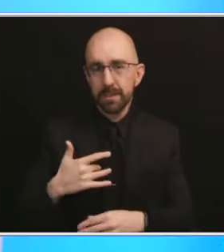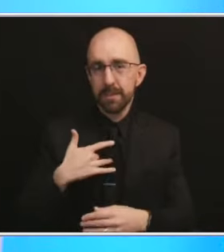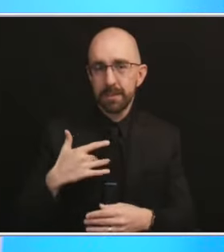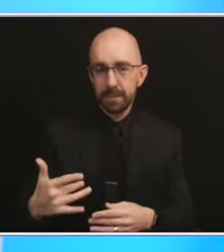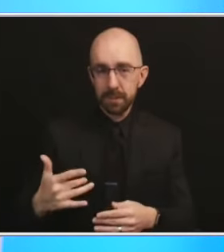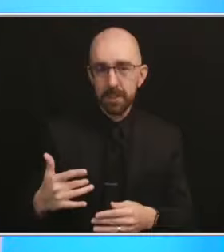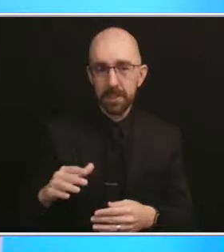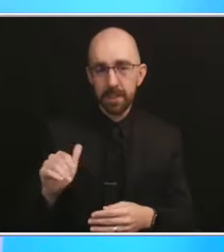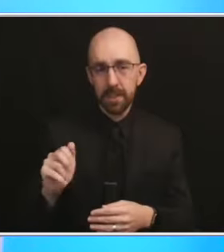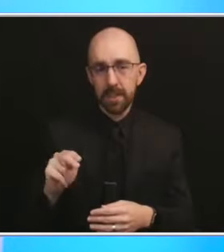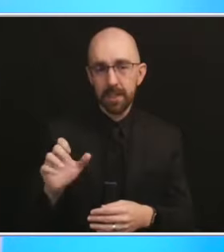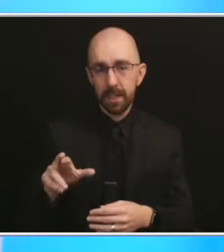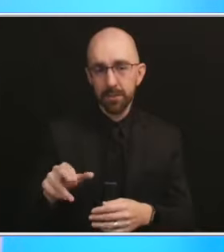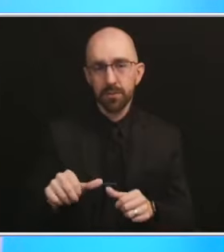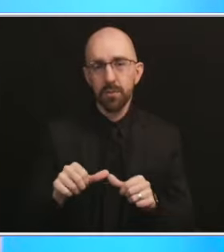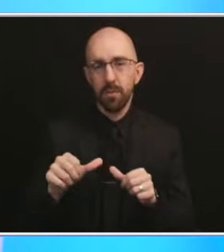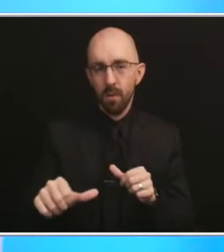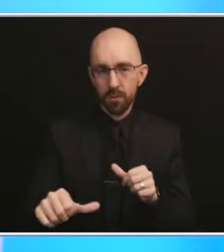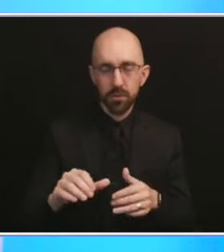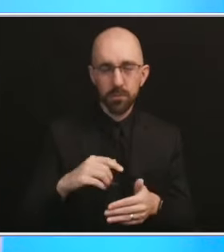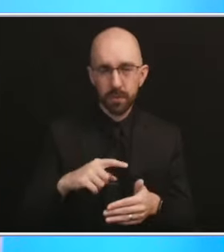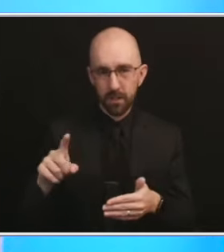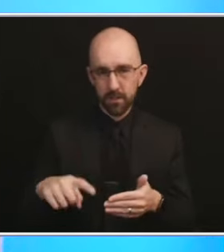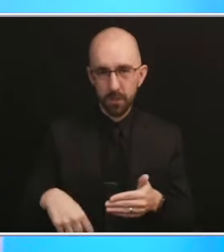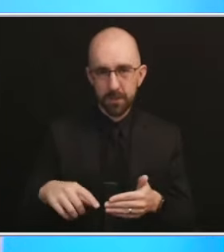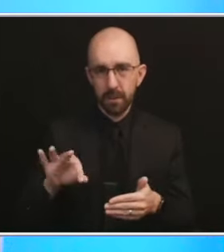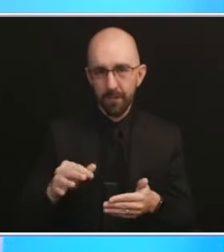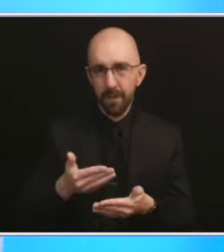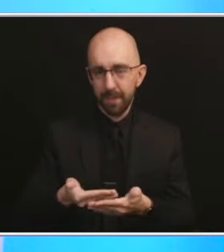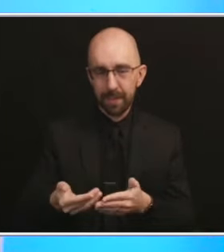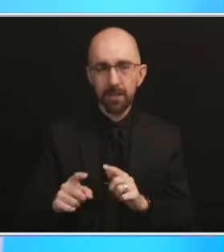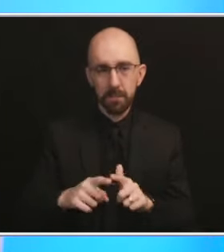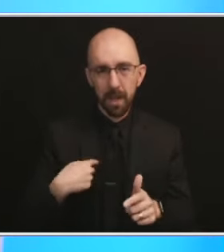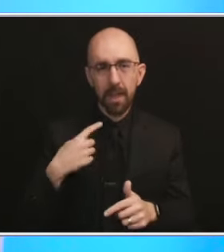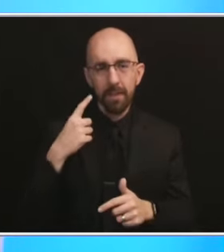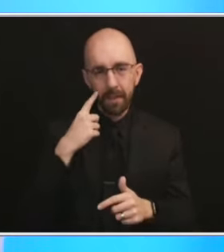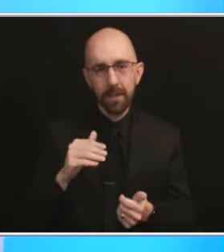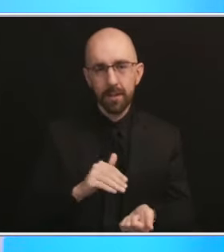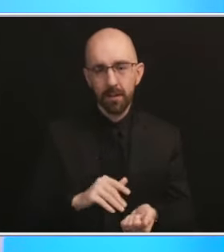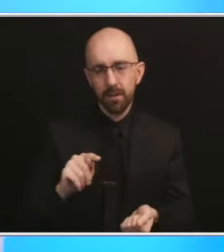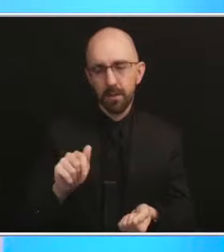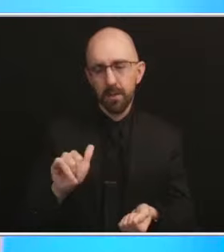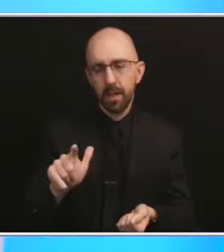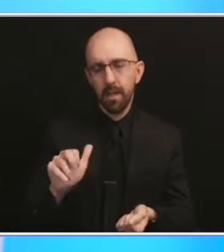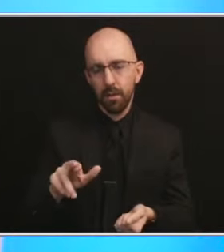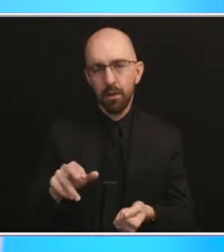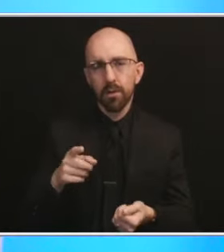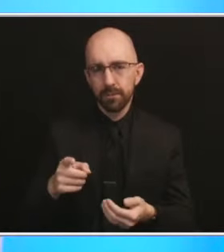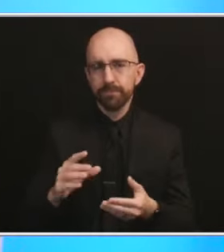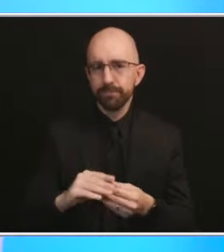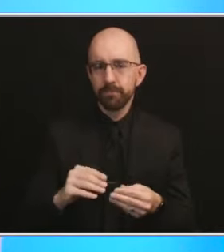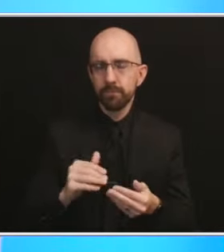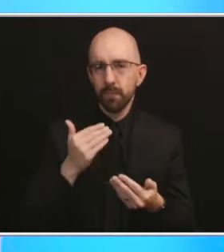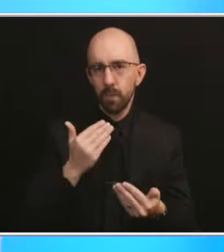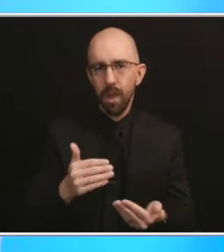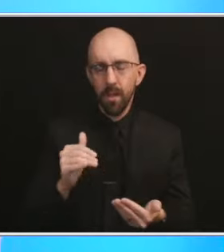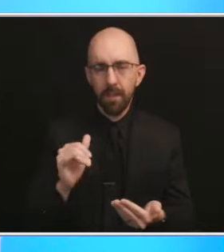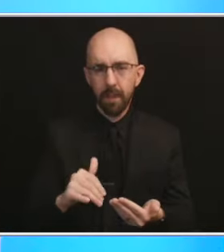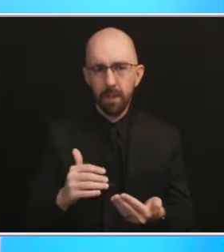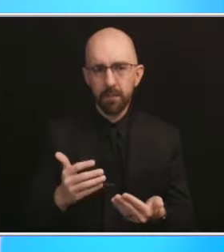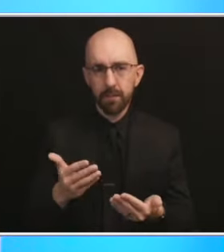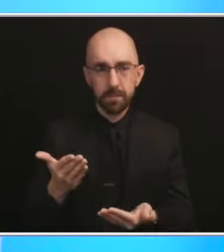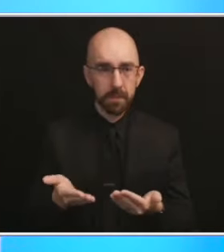is a long-term consequence of things, but I think Dr. Taylor is, said it well, that there may be a